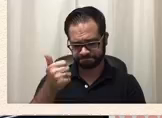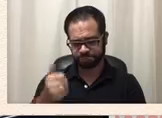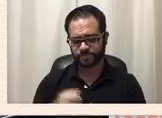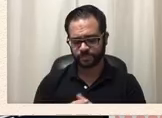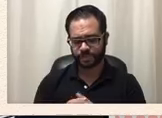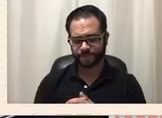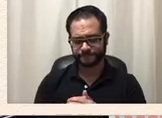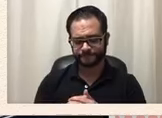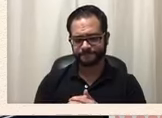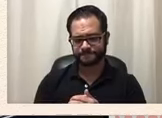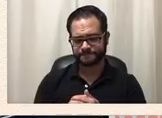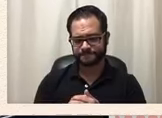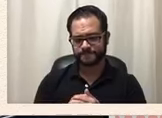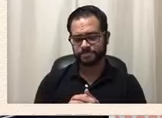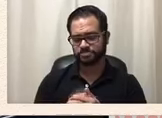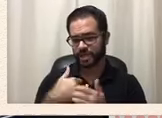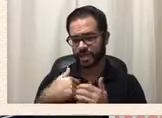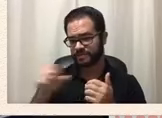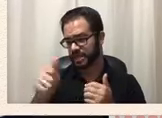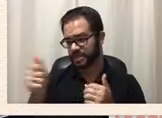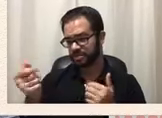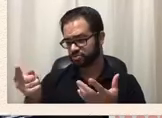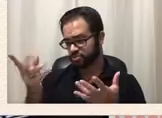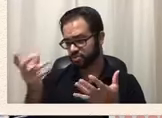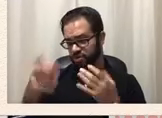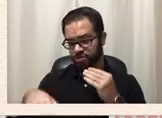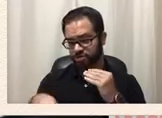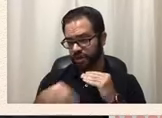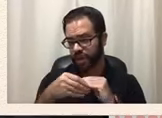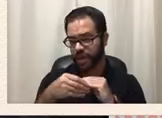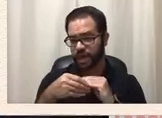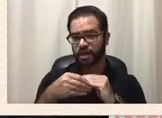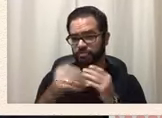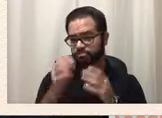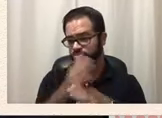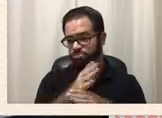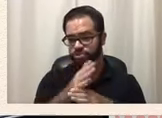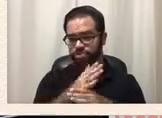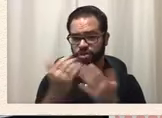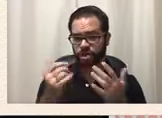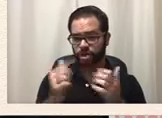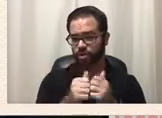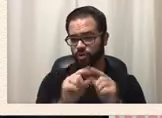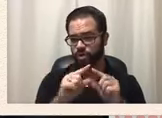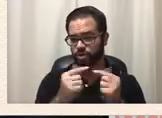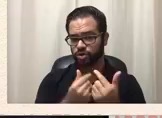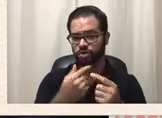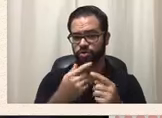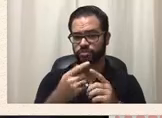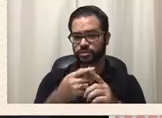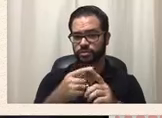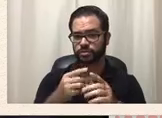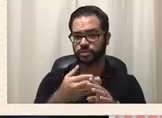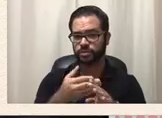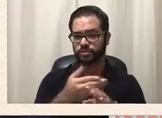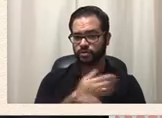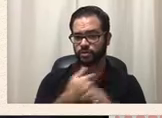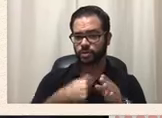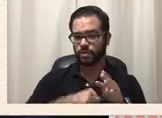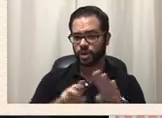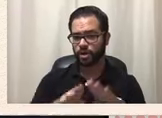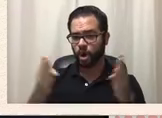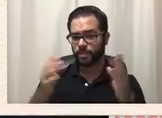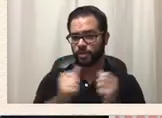is there anything else that you would want to share with the group before we open it up to some questions?